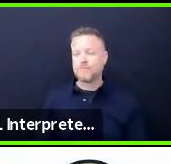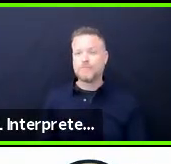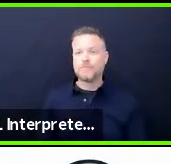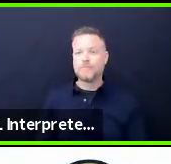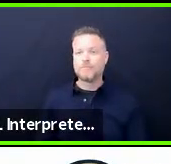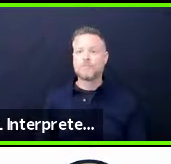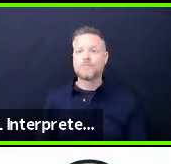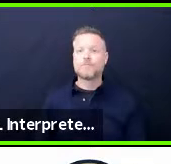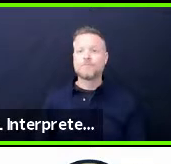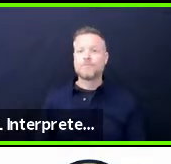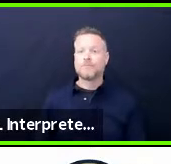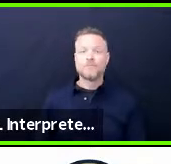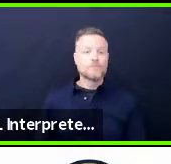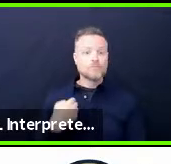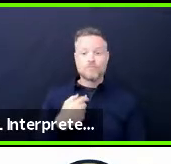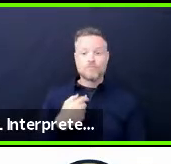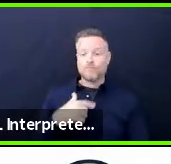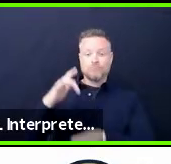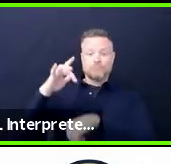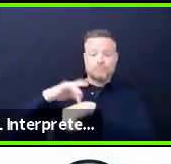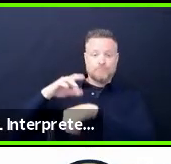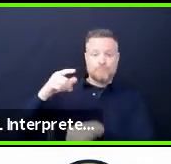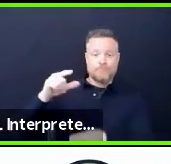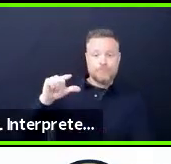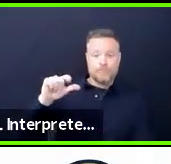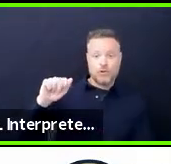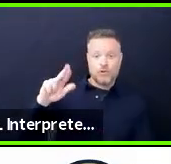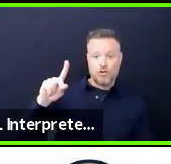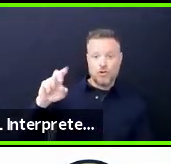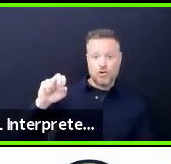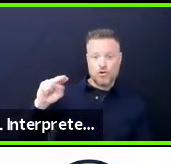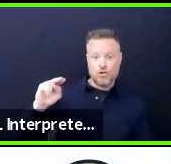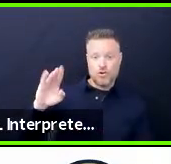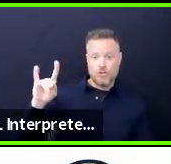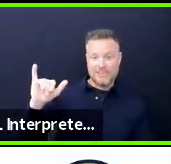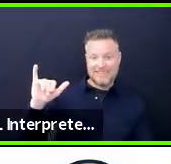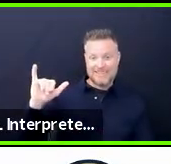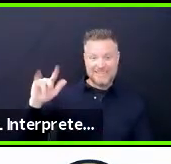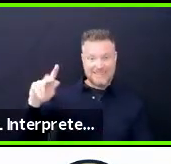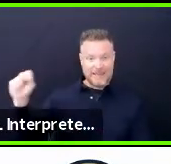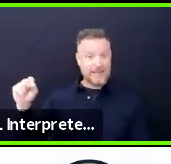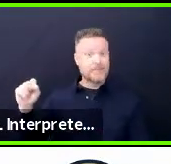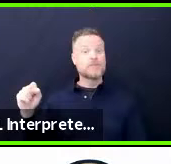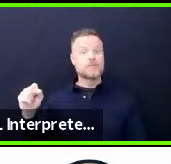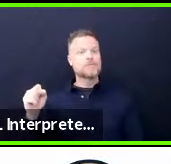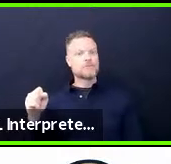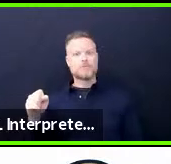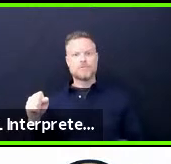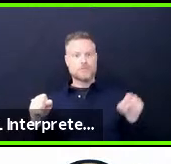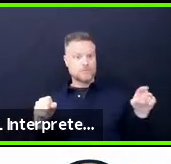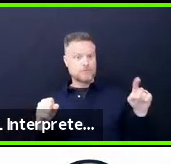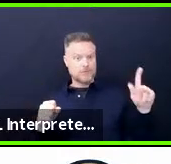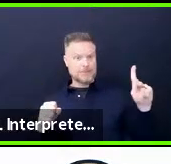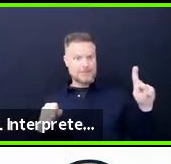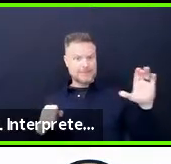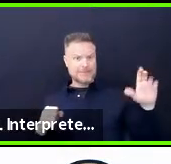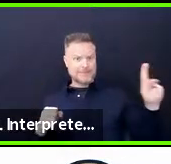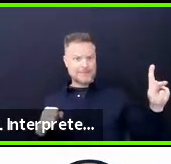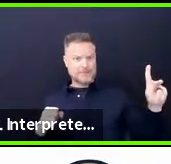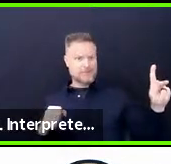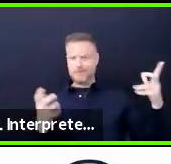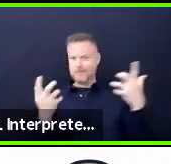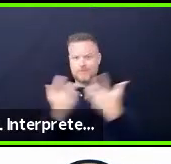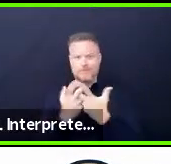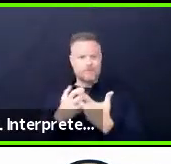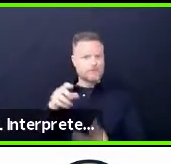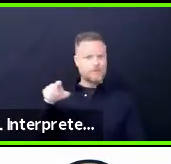We went out to Garden City, Kansas, and things that we were doing in Kansas City, Kansas didn't fit the same